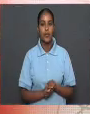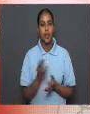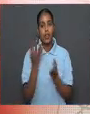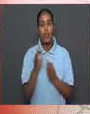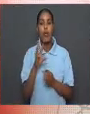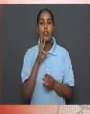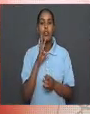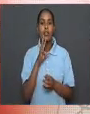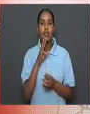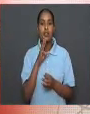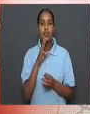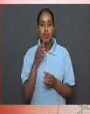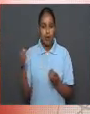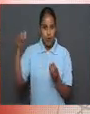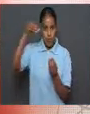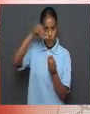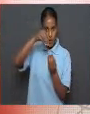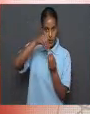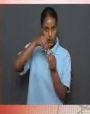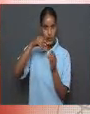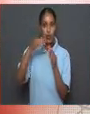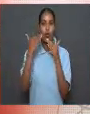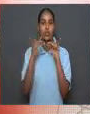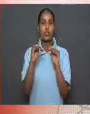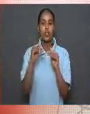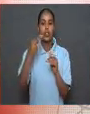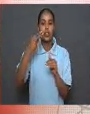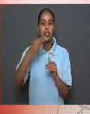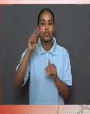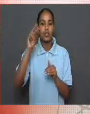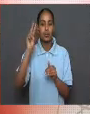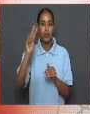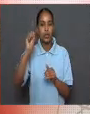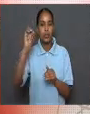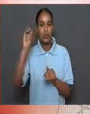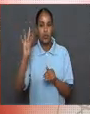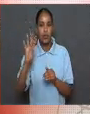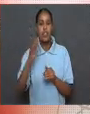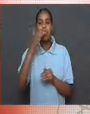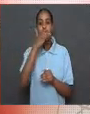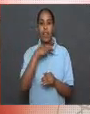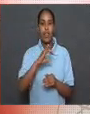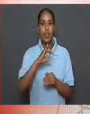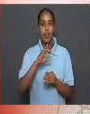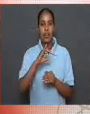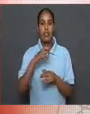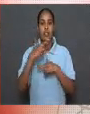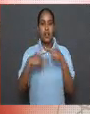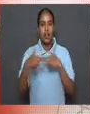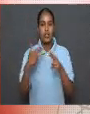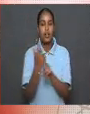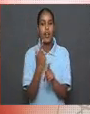If water is poured into concentrated sulfuric acid, the heat that the